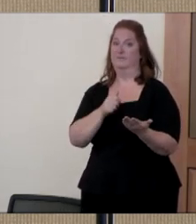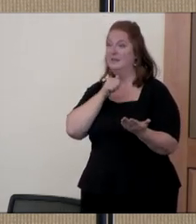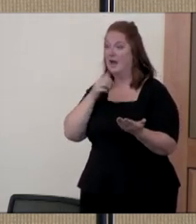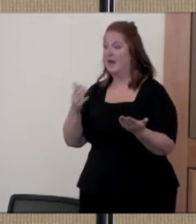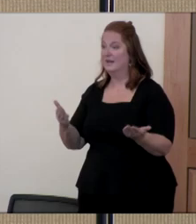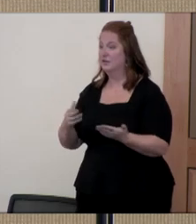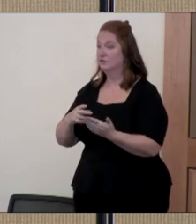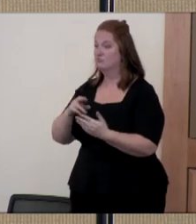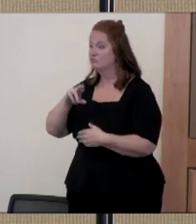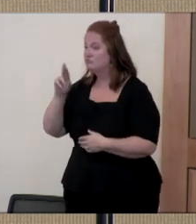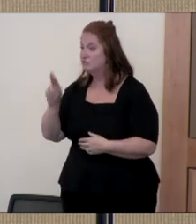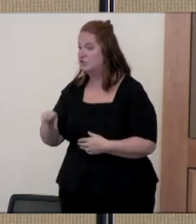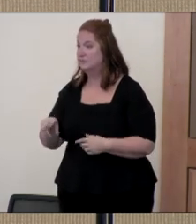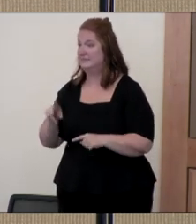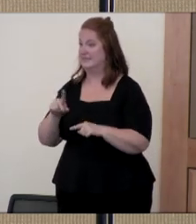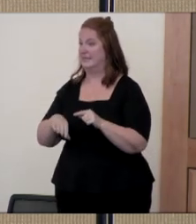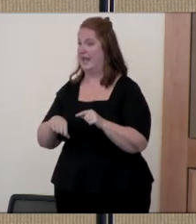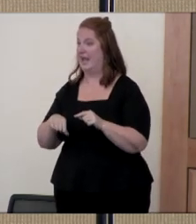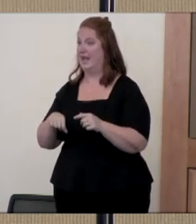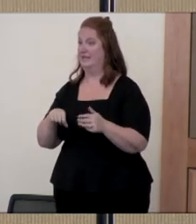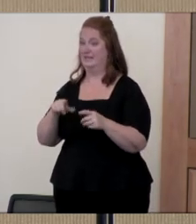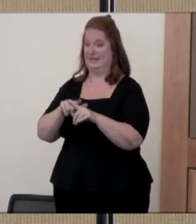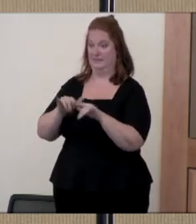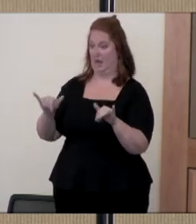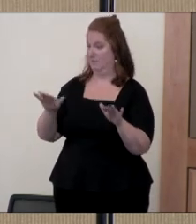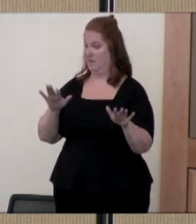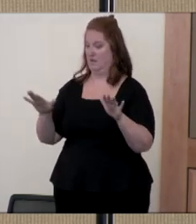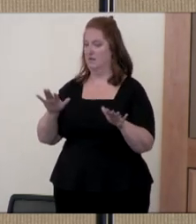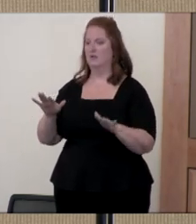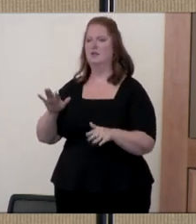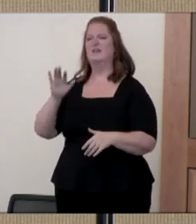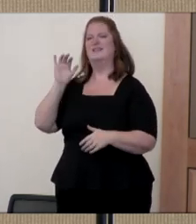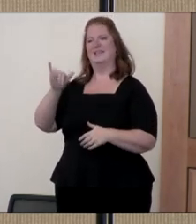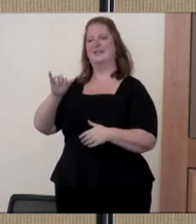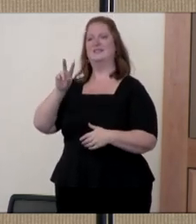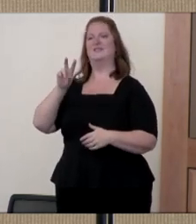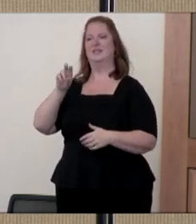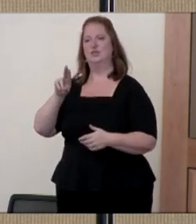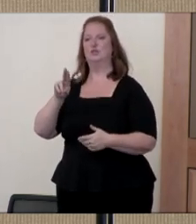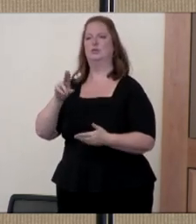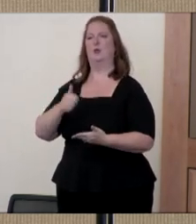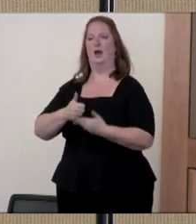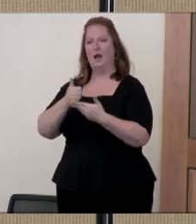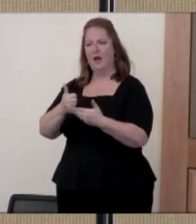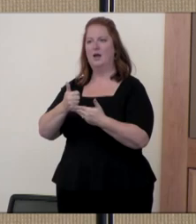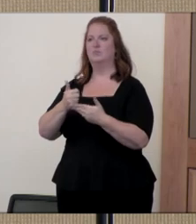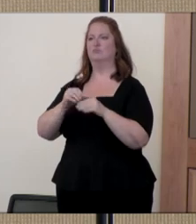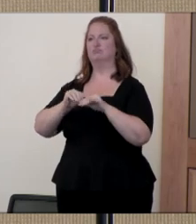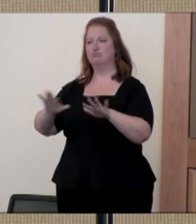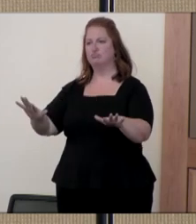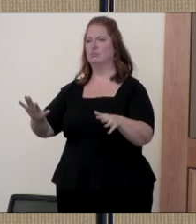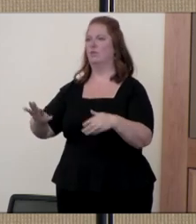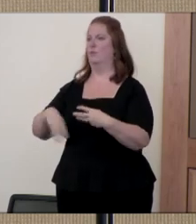Richmond. That's part of what helps make VCU a worldwide place.